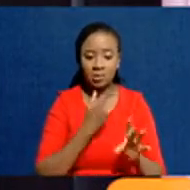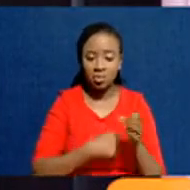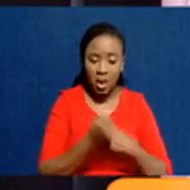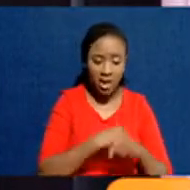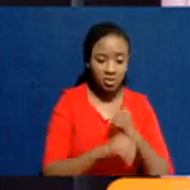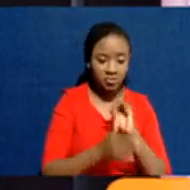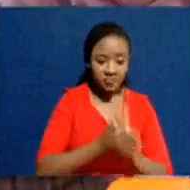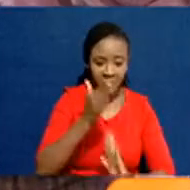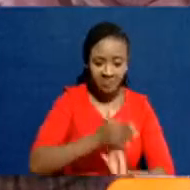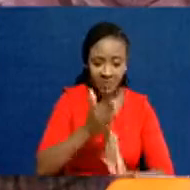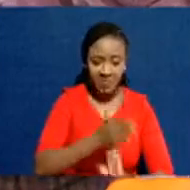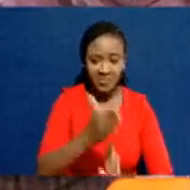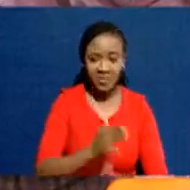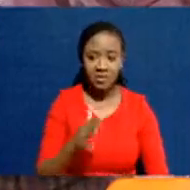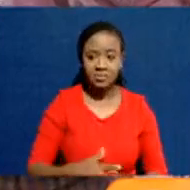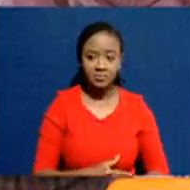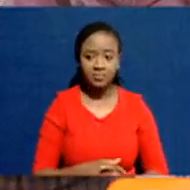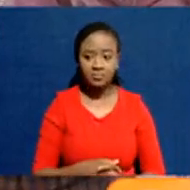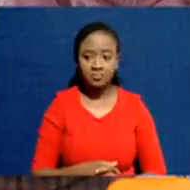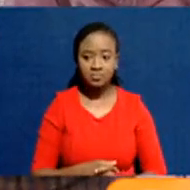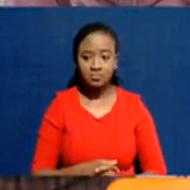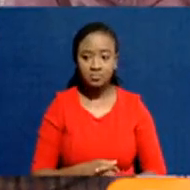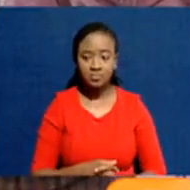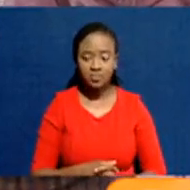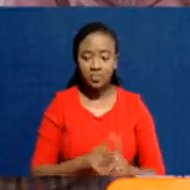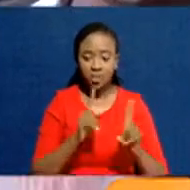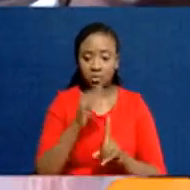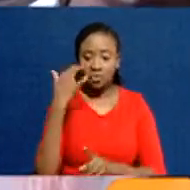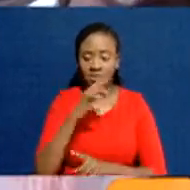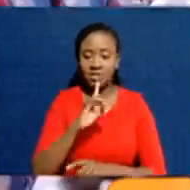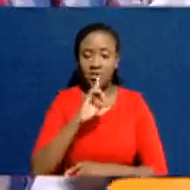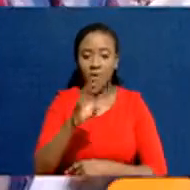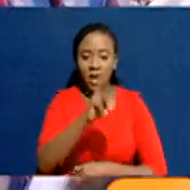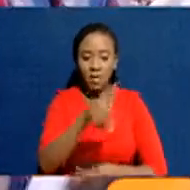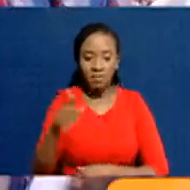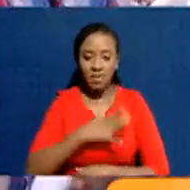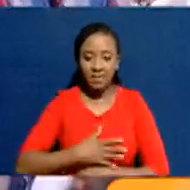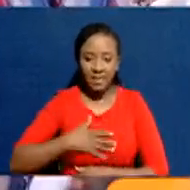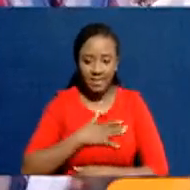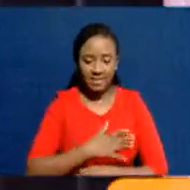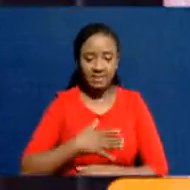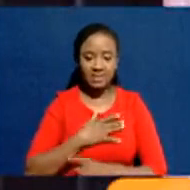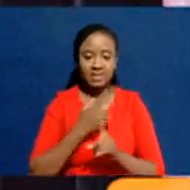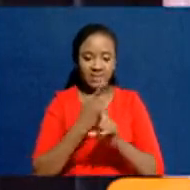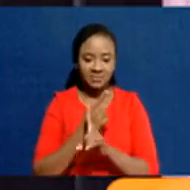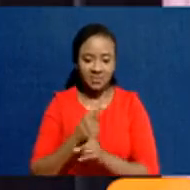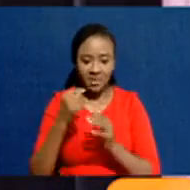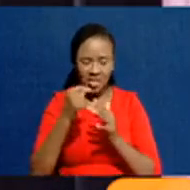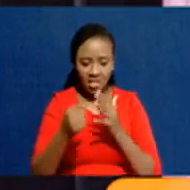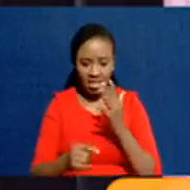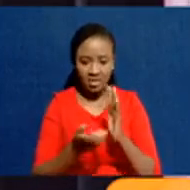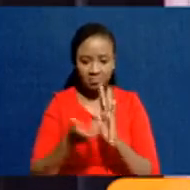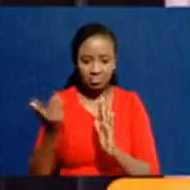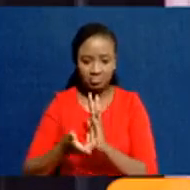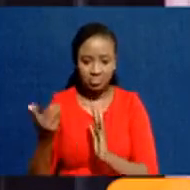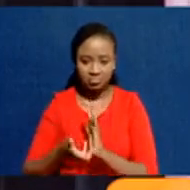and expedite. Kadhalika, naibu rais akiwaamuru wabunge kuweka mapendekezo ya kuondoa makawala. Even if they spend how